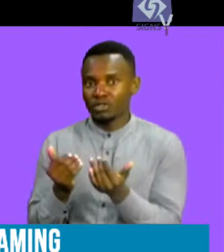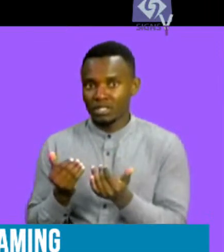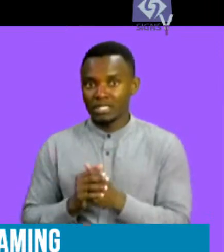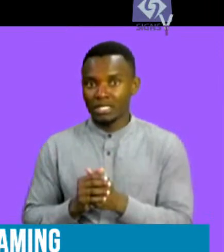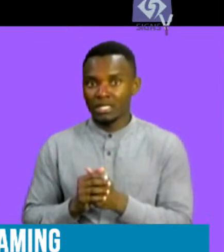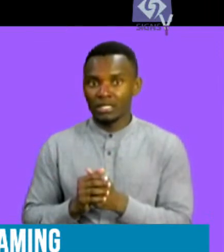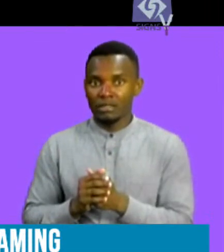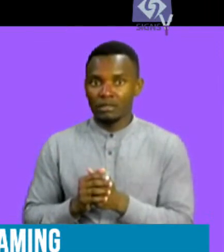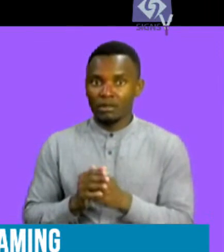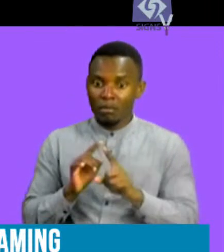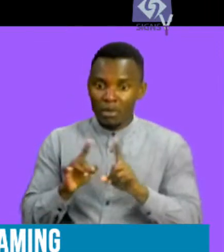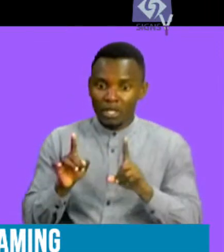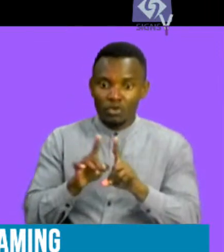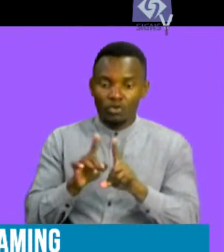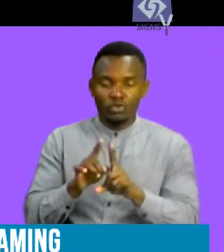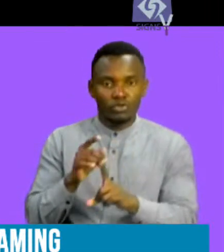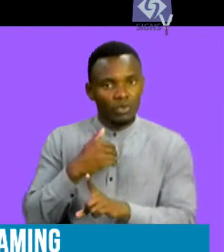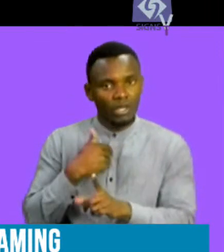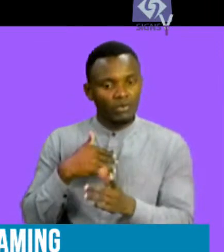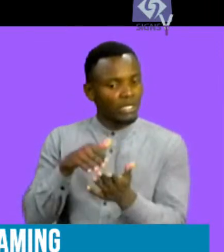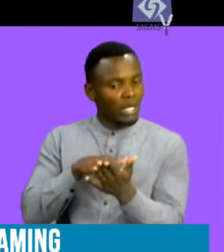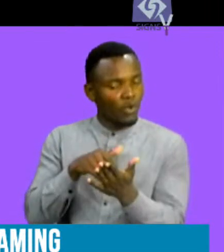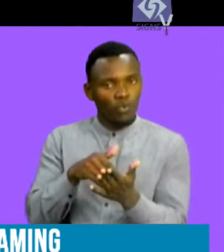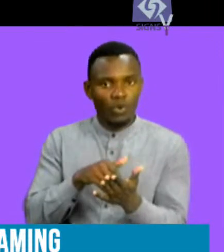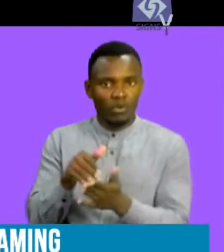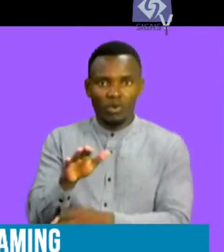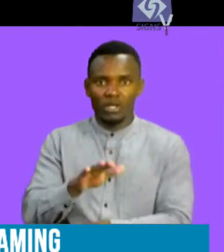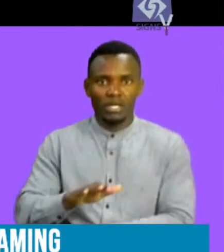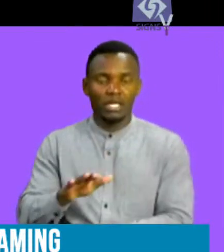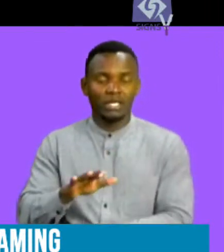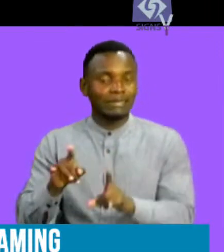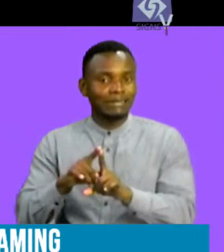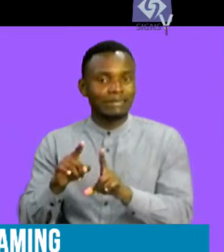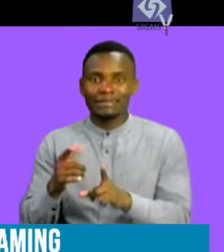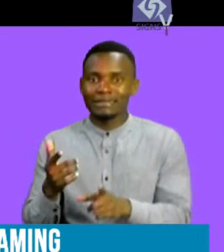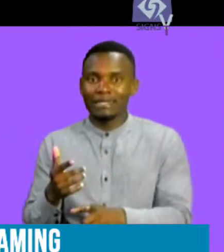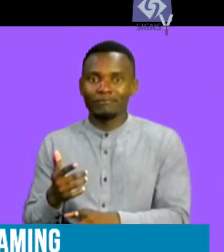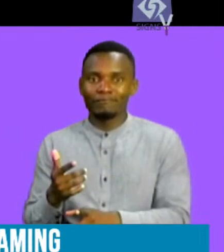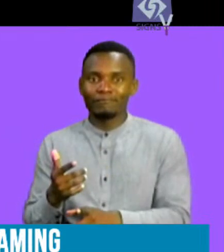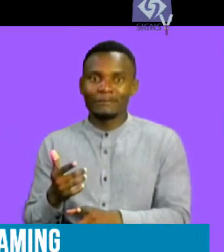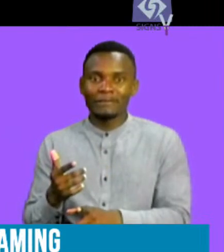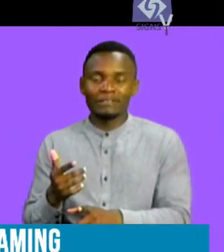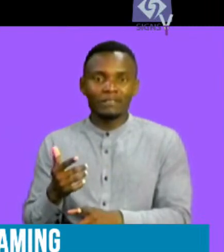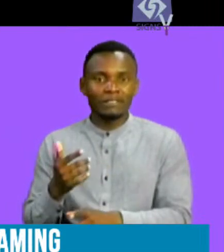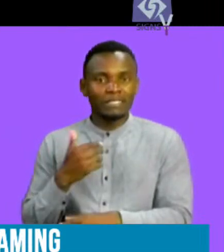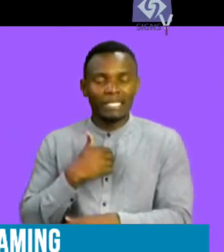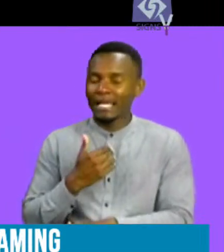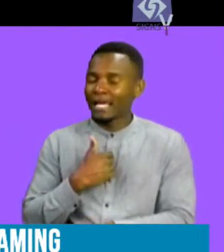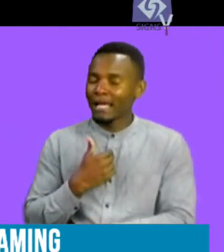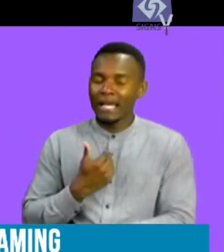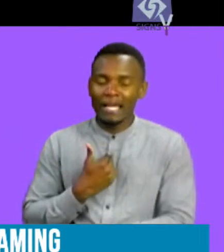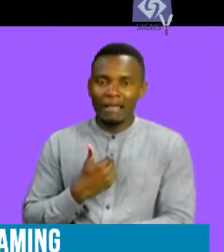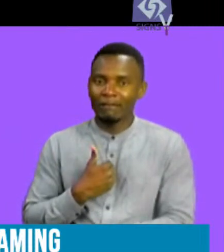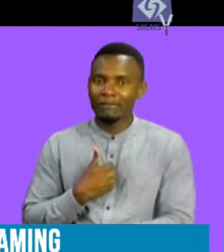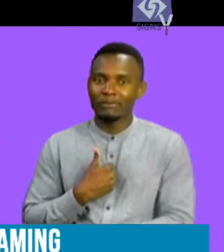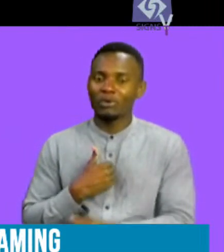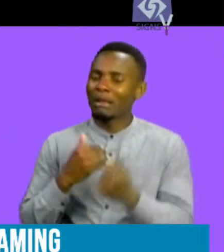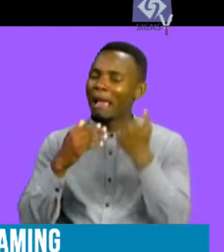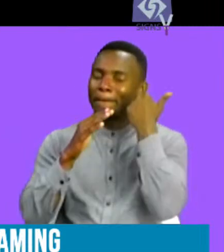inability, but there are those weak areas. They get traumatized. There is those people who got